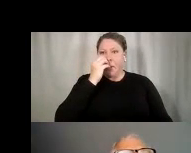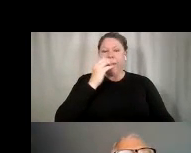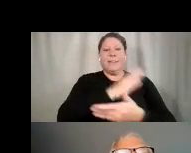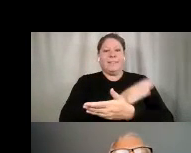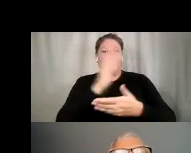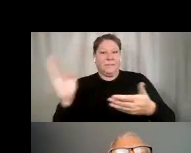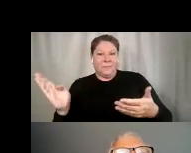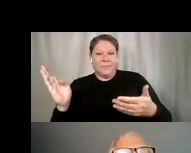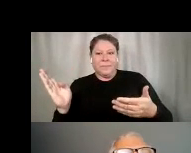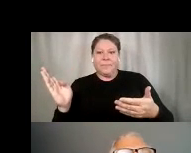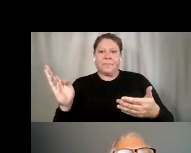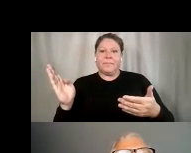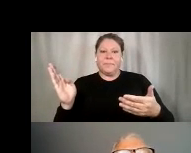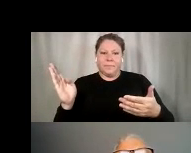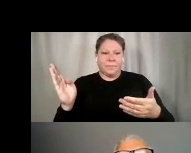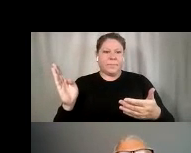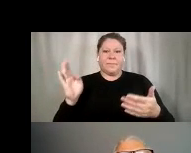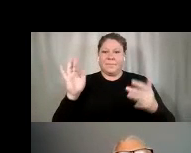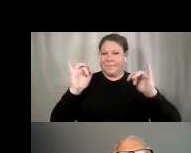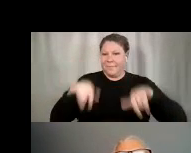done with our adventure here.